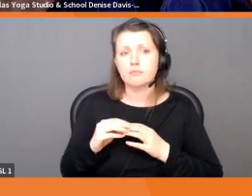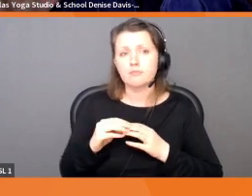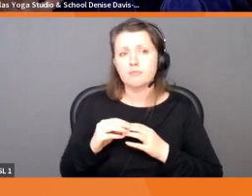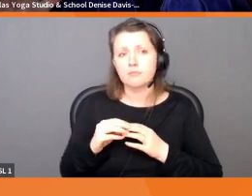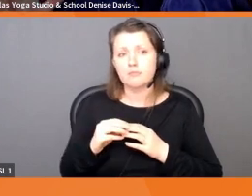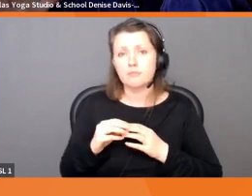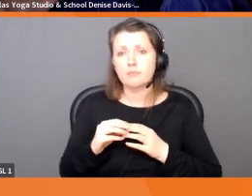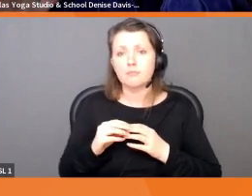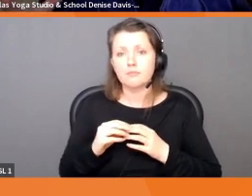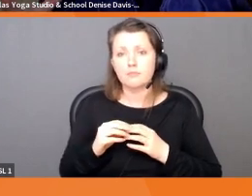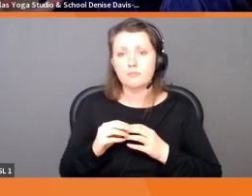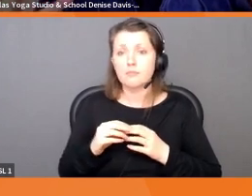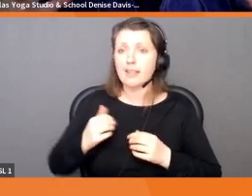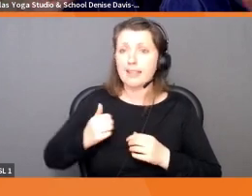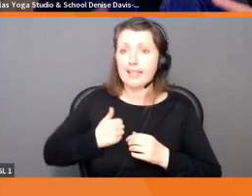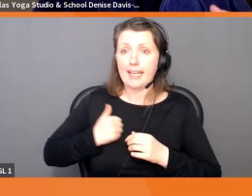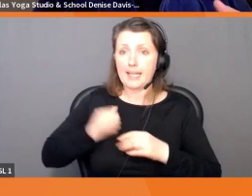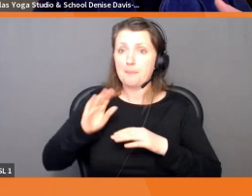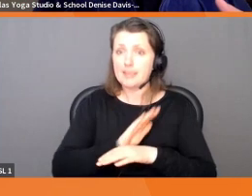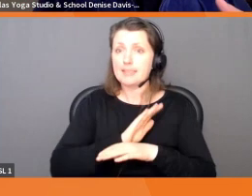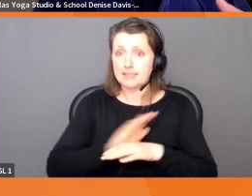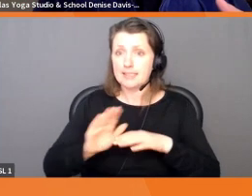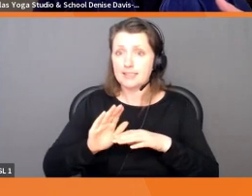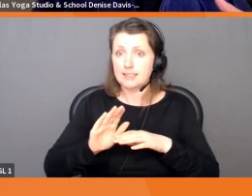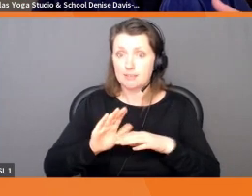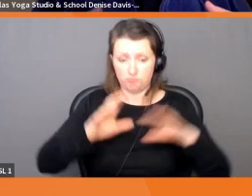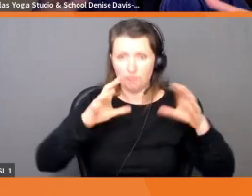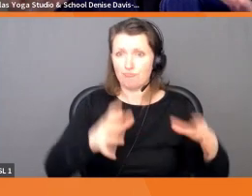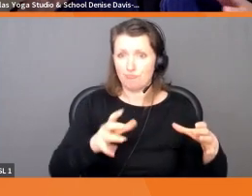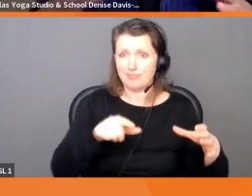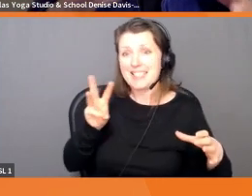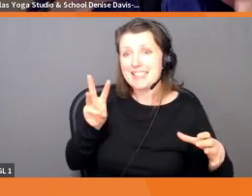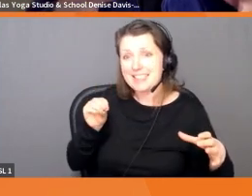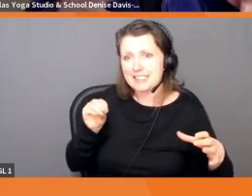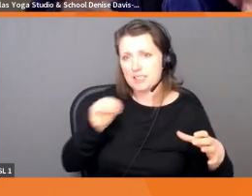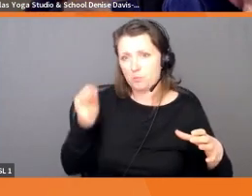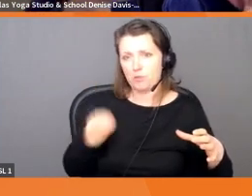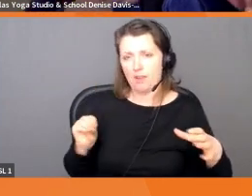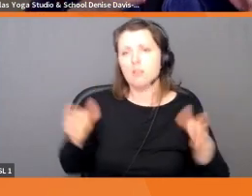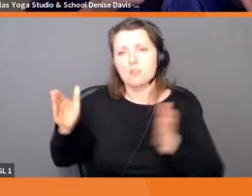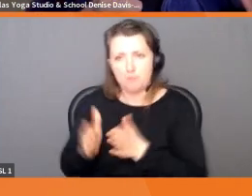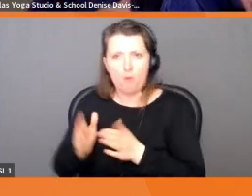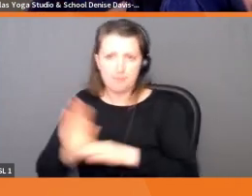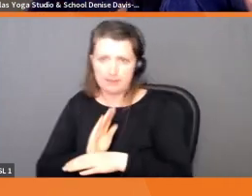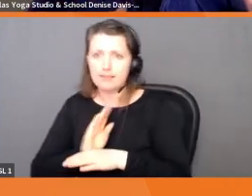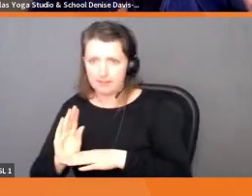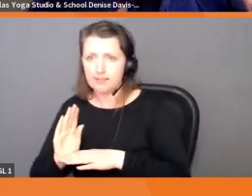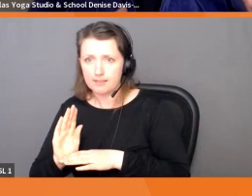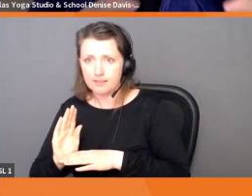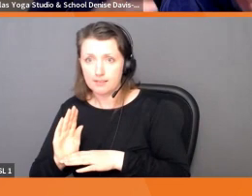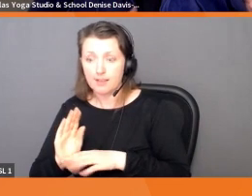the businesses in Canada are small businesses. And more than 50% of